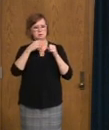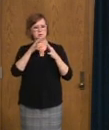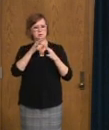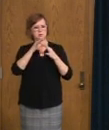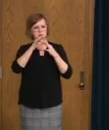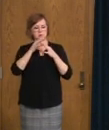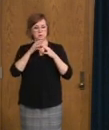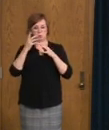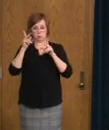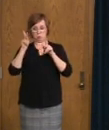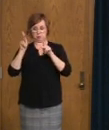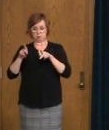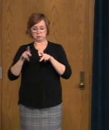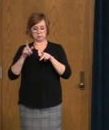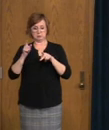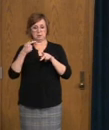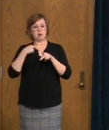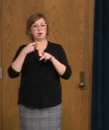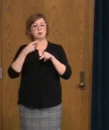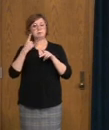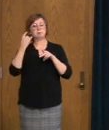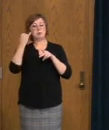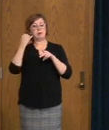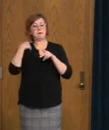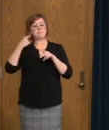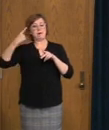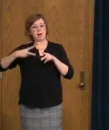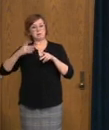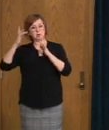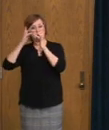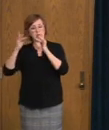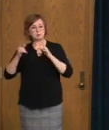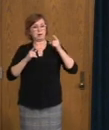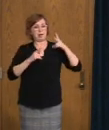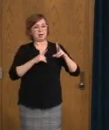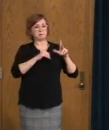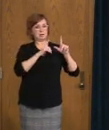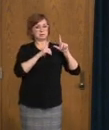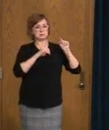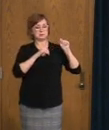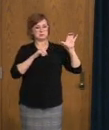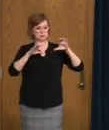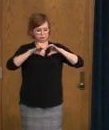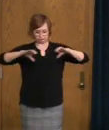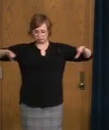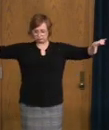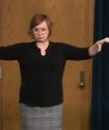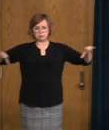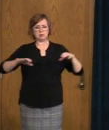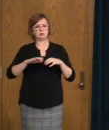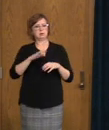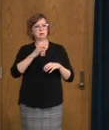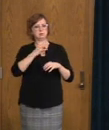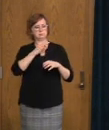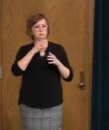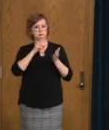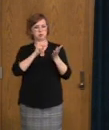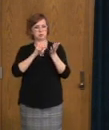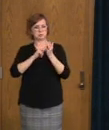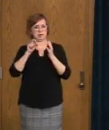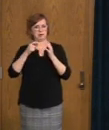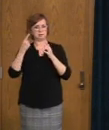in more than one long-term care. And Scott gave an example of cases where that might happen. and there are a few occupations where